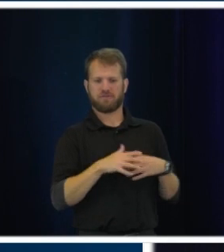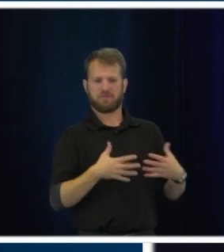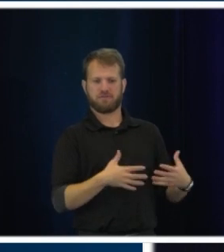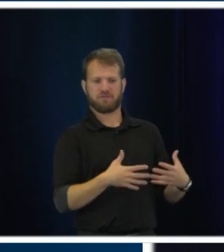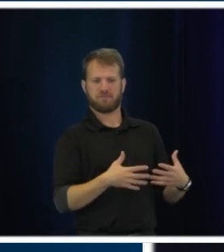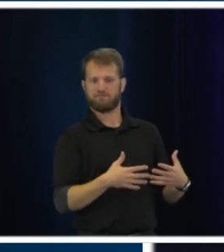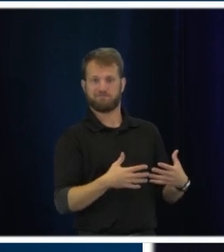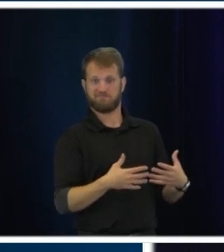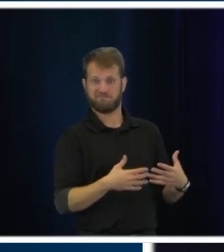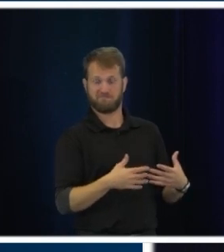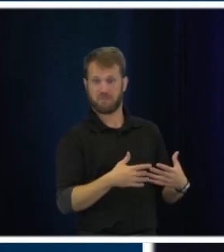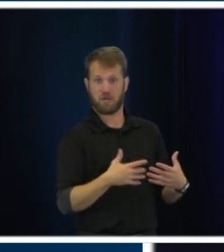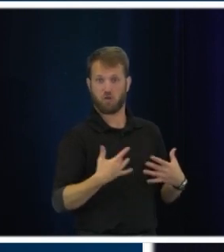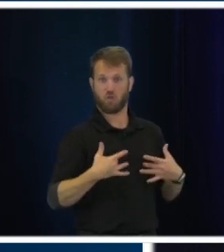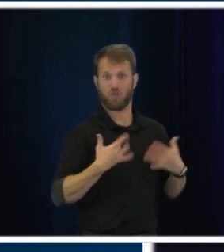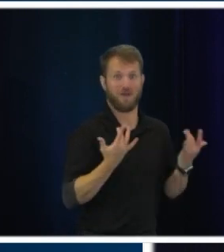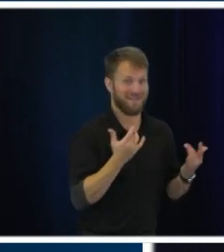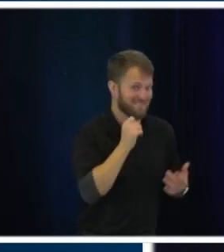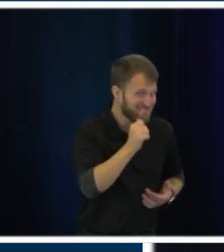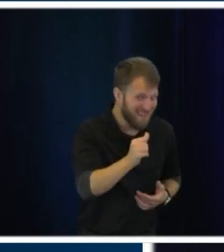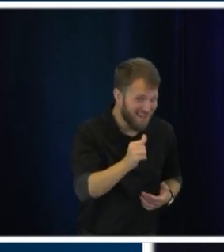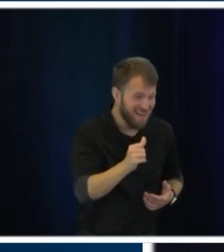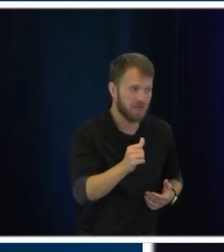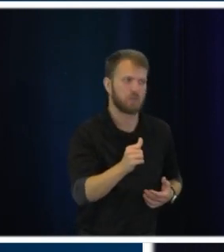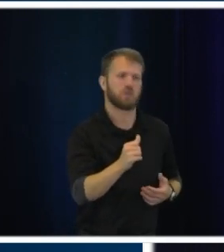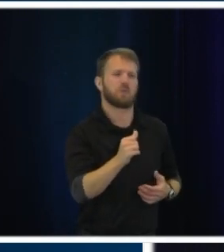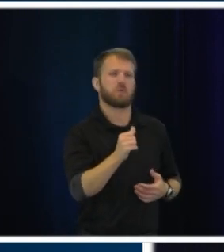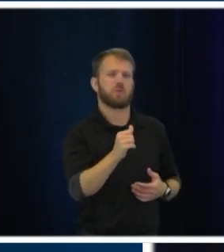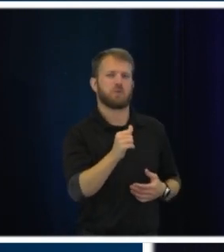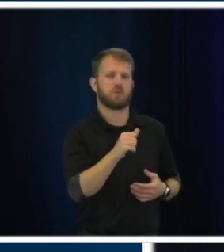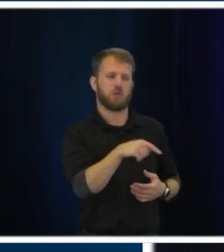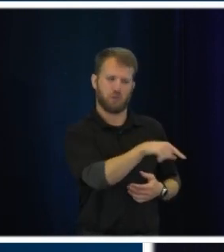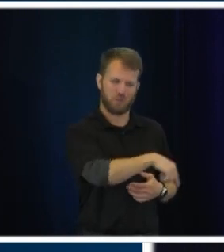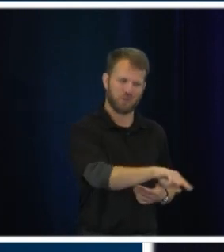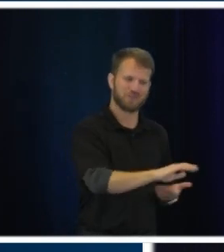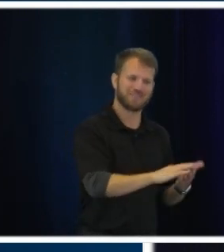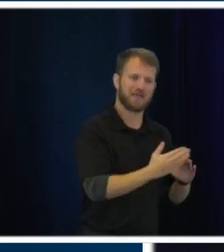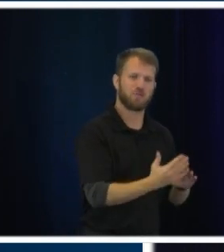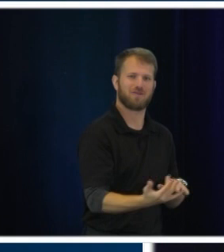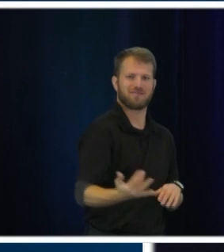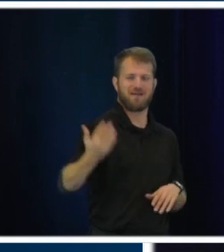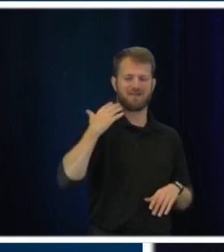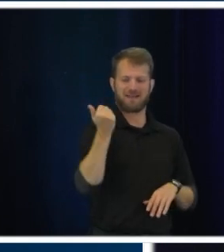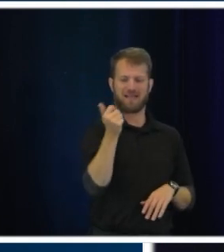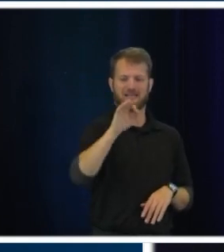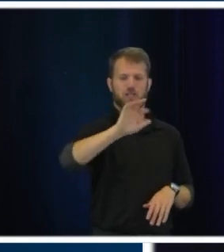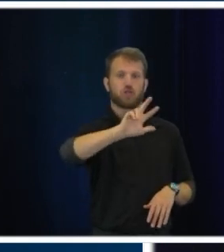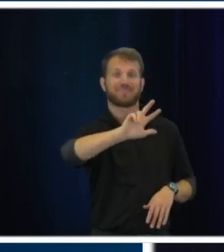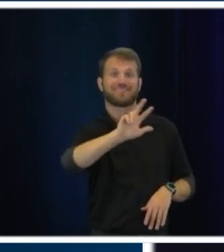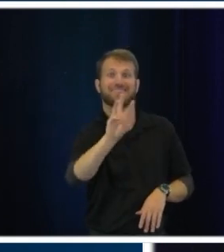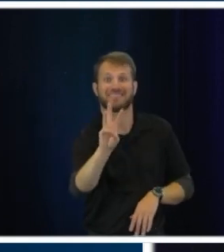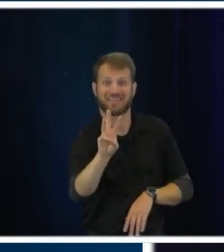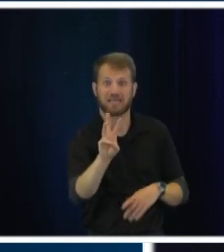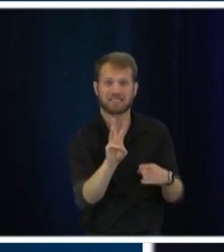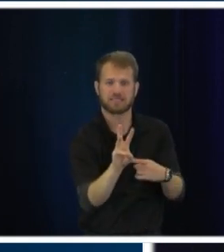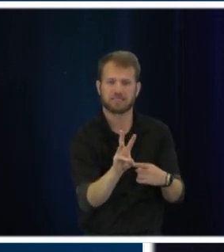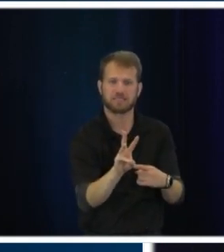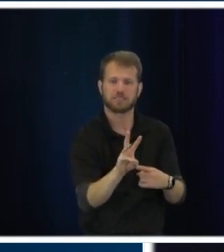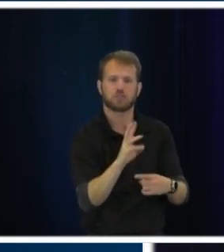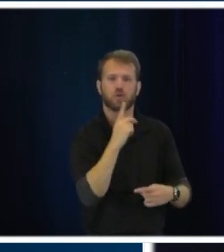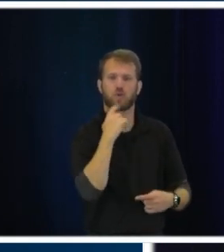thriving, these are some of the same neighborhoods that were redlined back in 1936. So